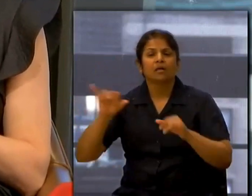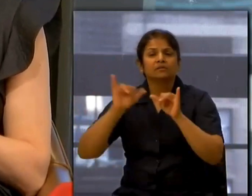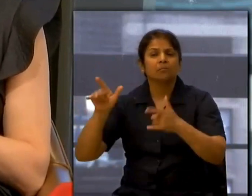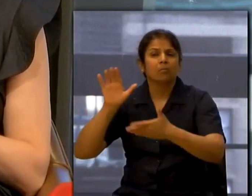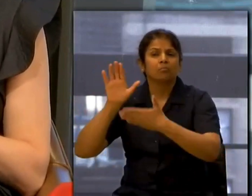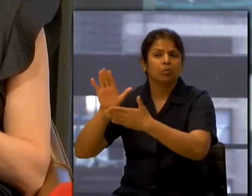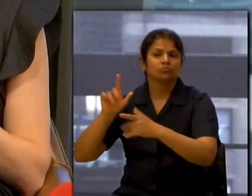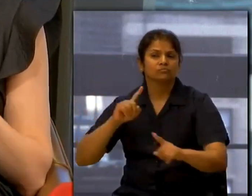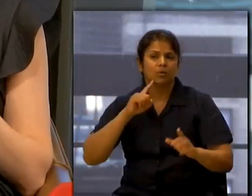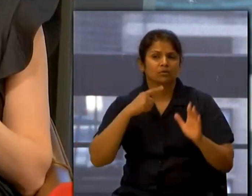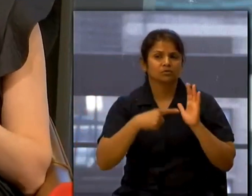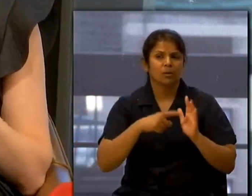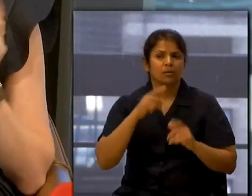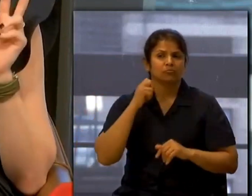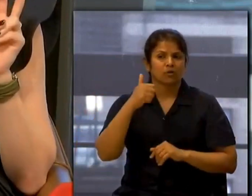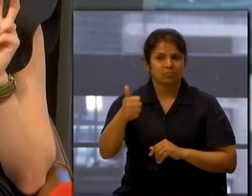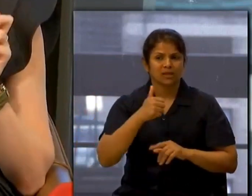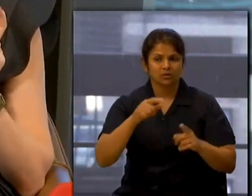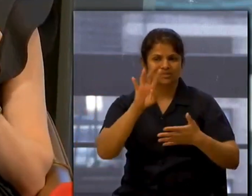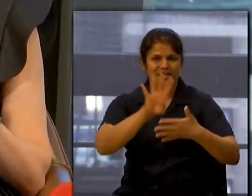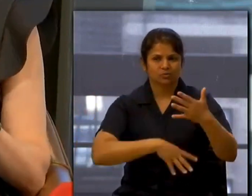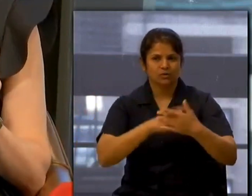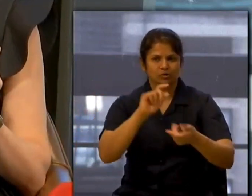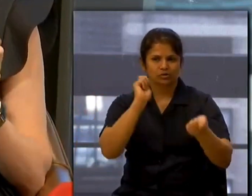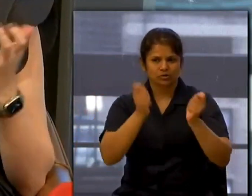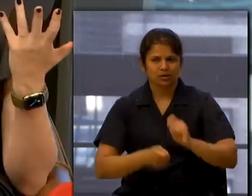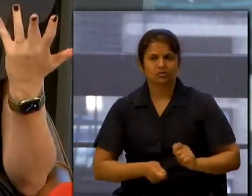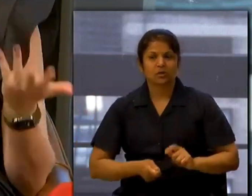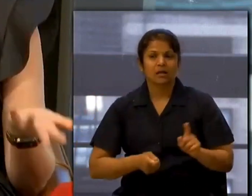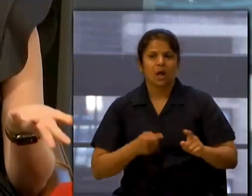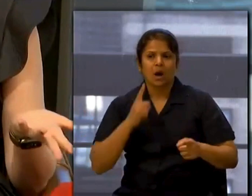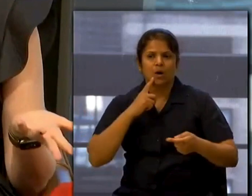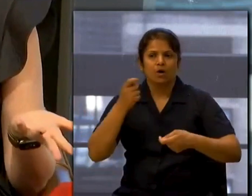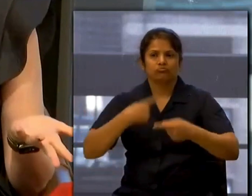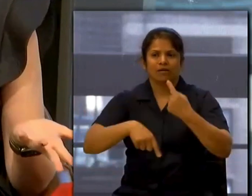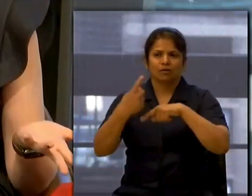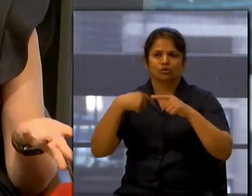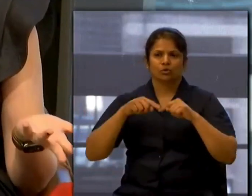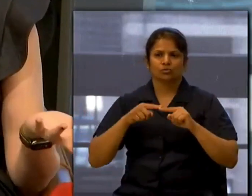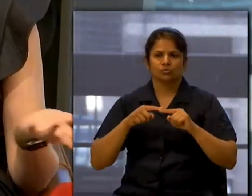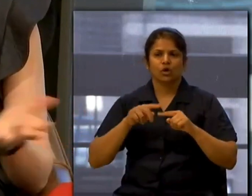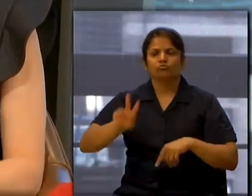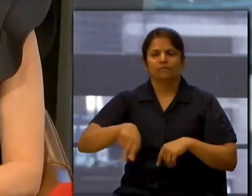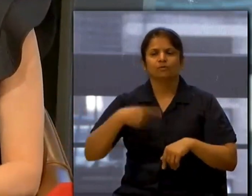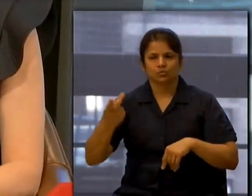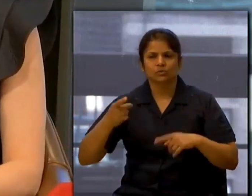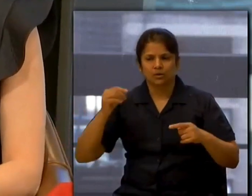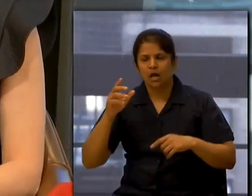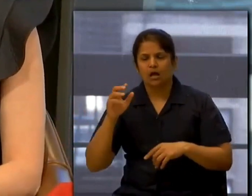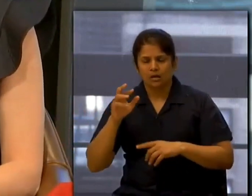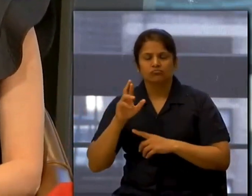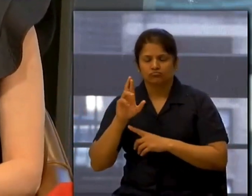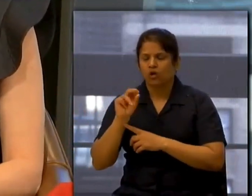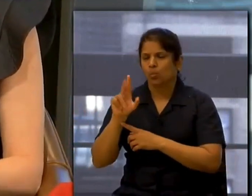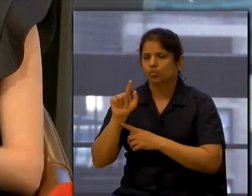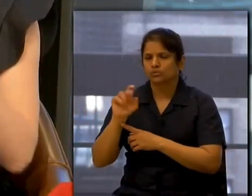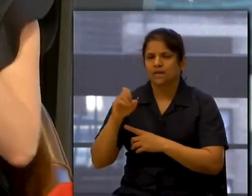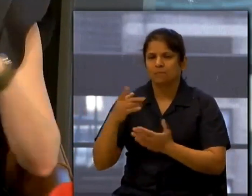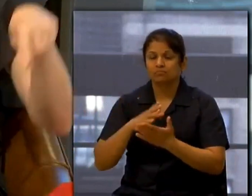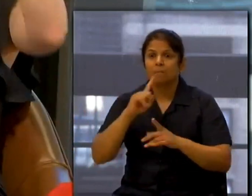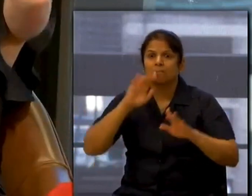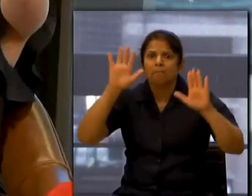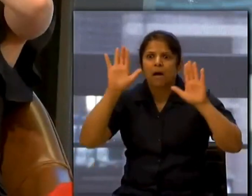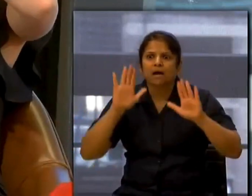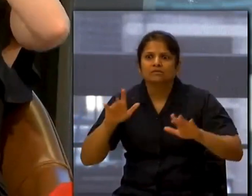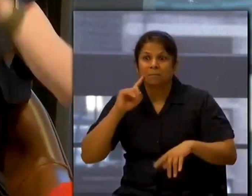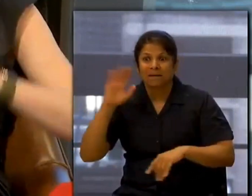They actually implemented something called a reverse route. Amazing. And April's ride now takes less than 10 minutes because she can just go